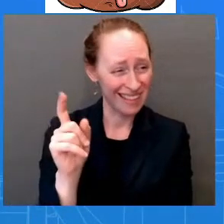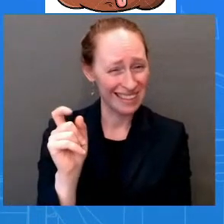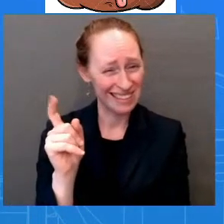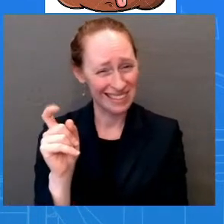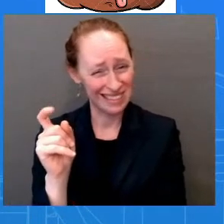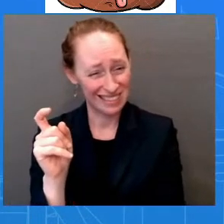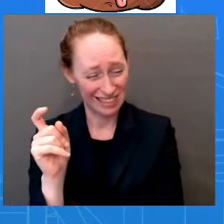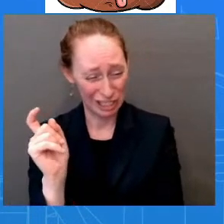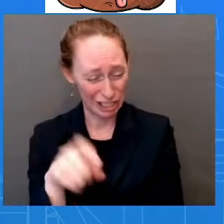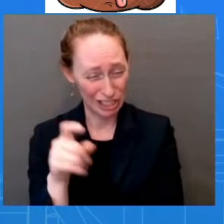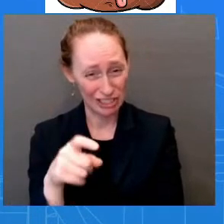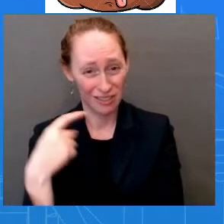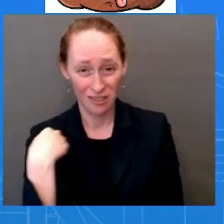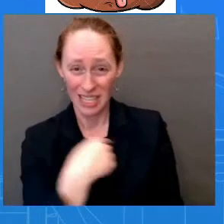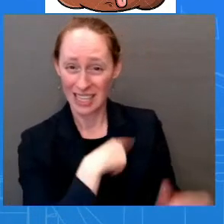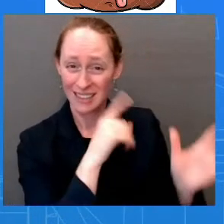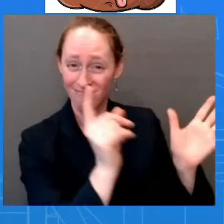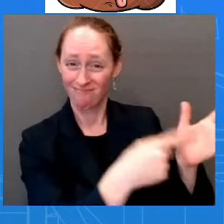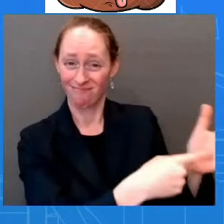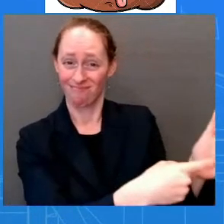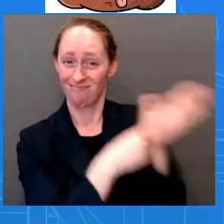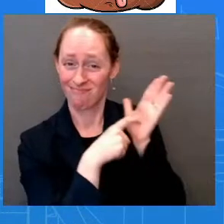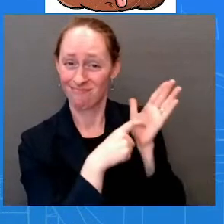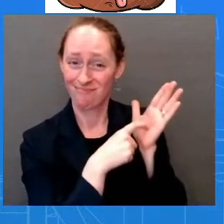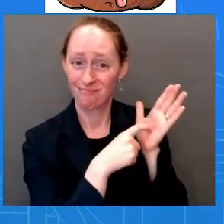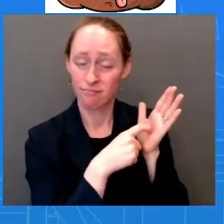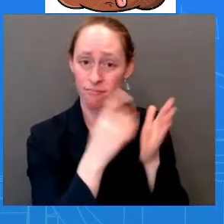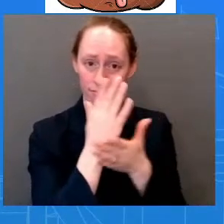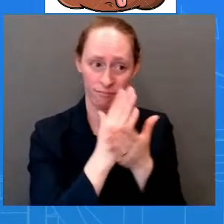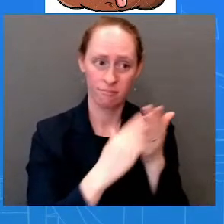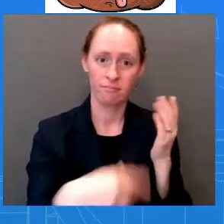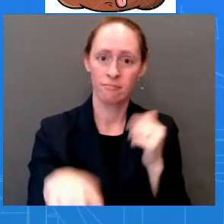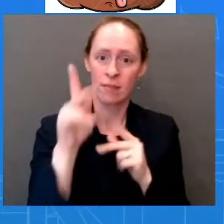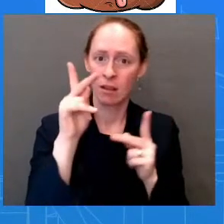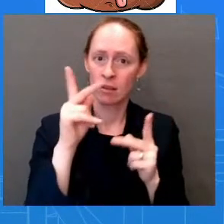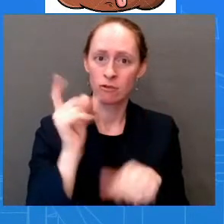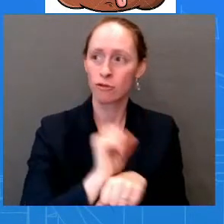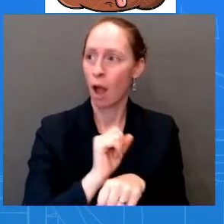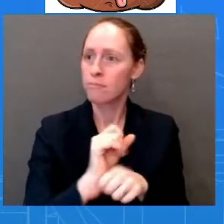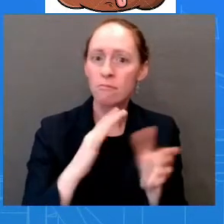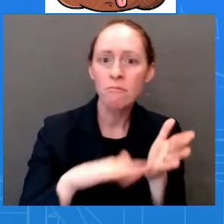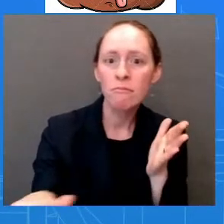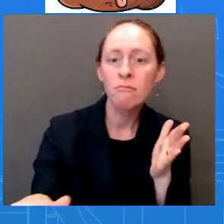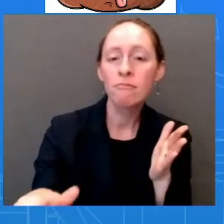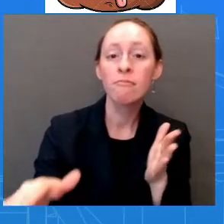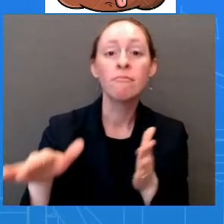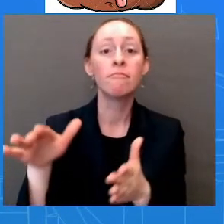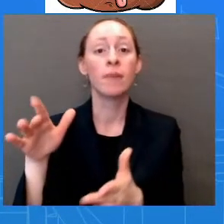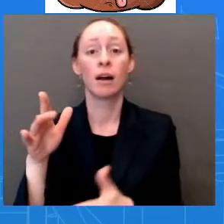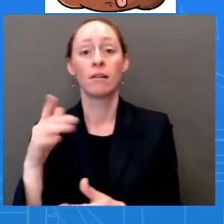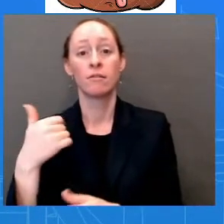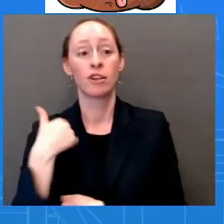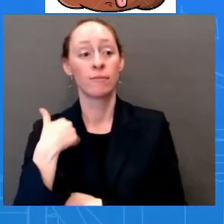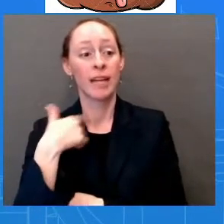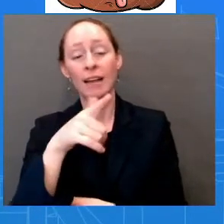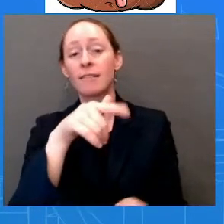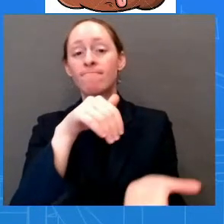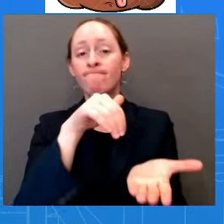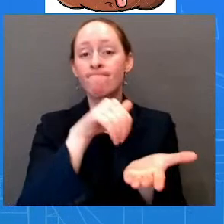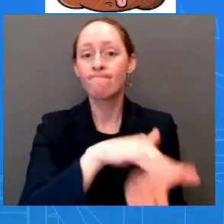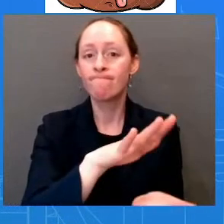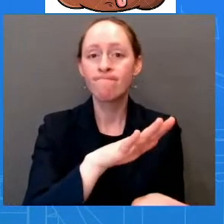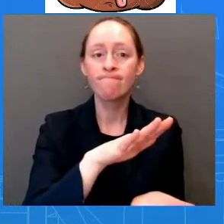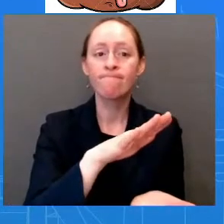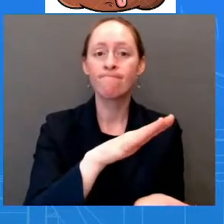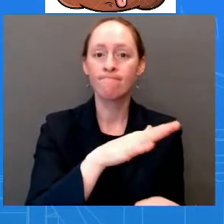their jobs? Should military members be forced out of the service over these vaccine mandates? And to this day, I don't think the